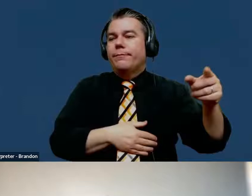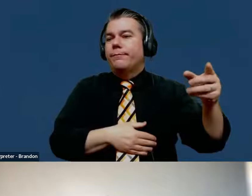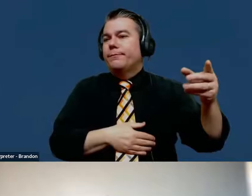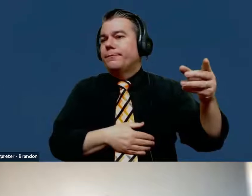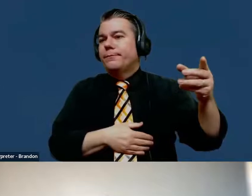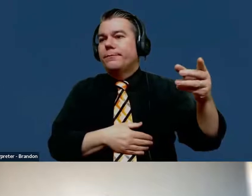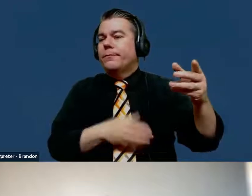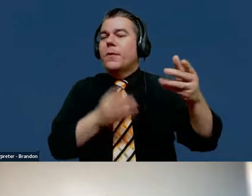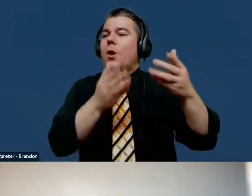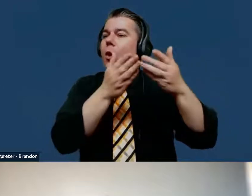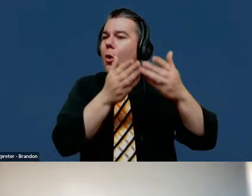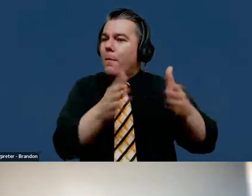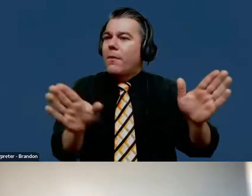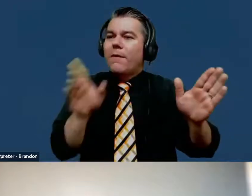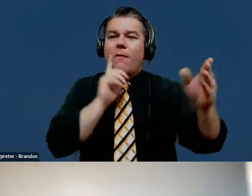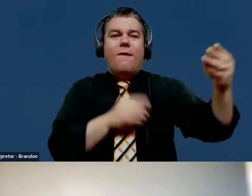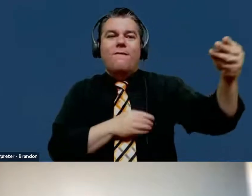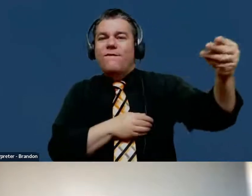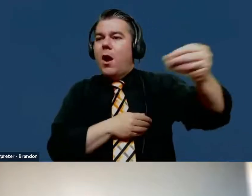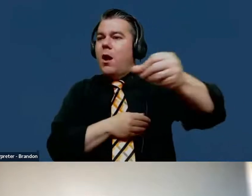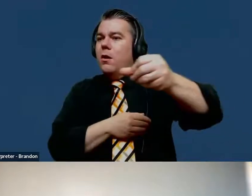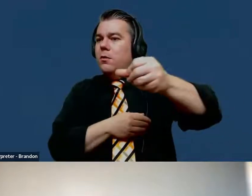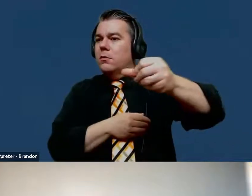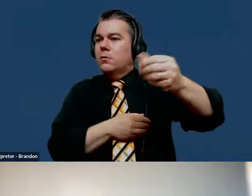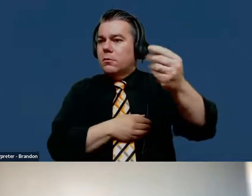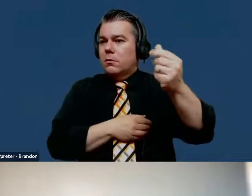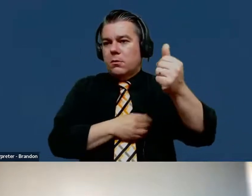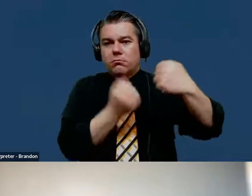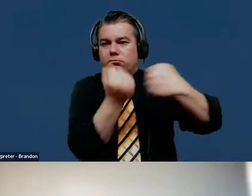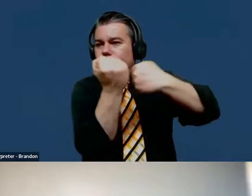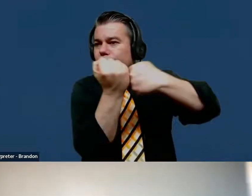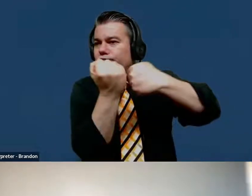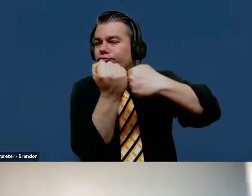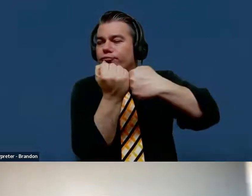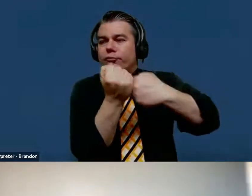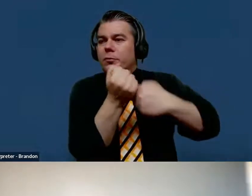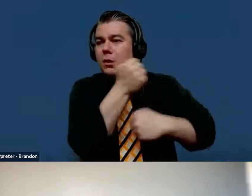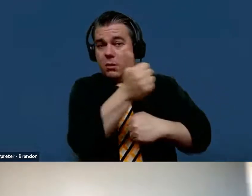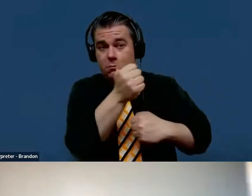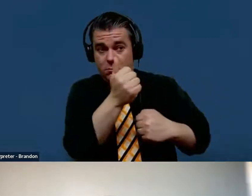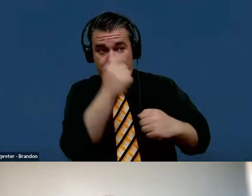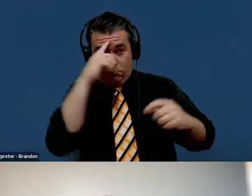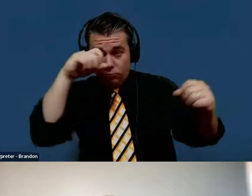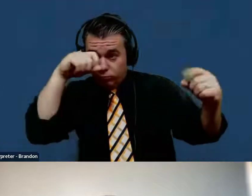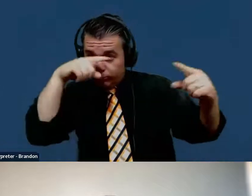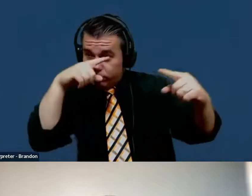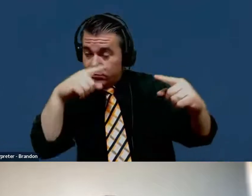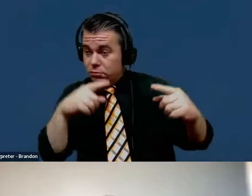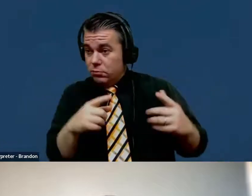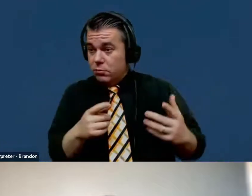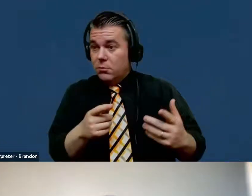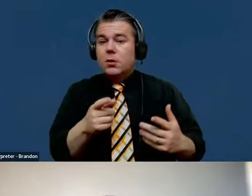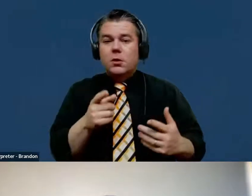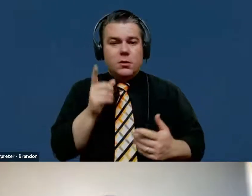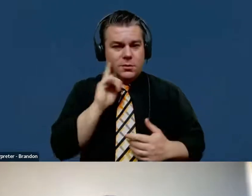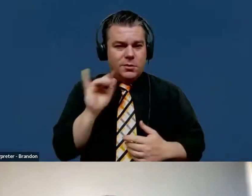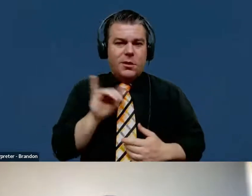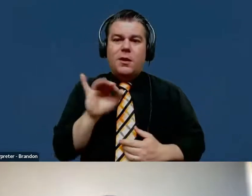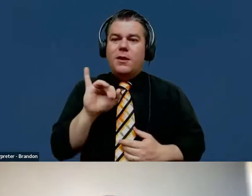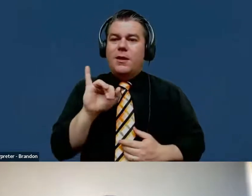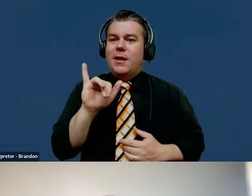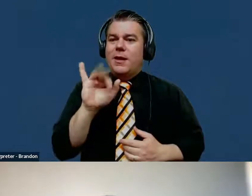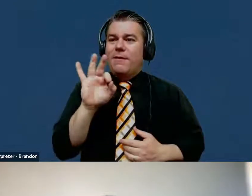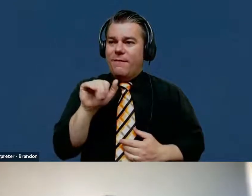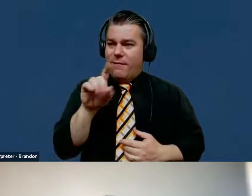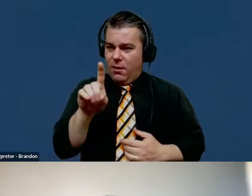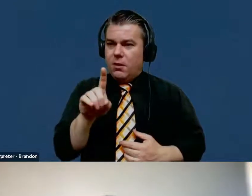the openness for funders? How are you feeling that the funders are on kind of the same page as this work? And it sounds like IFAD is, backing this